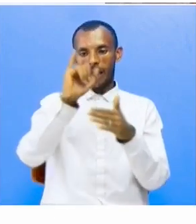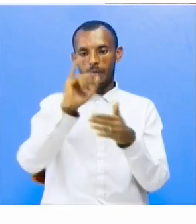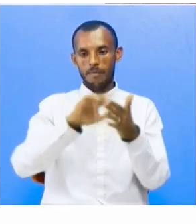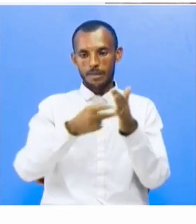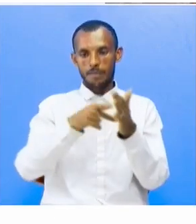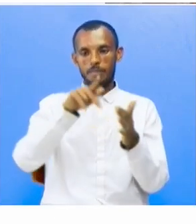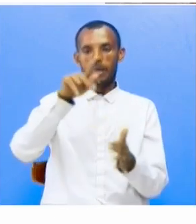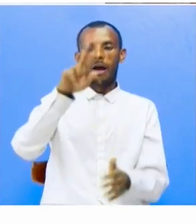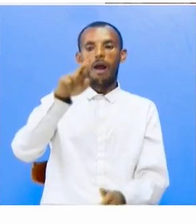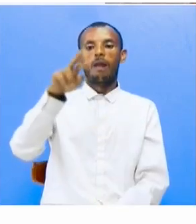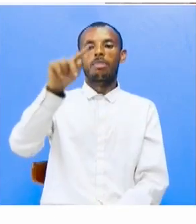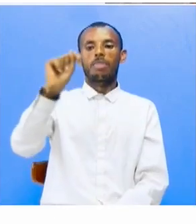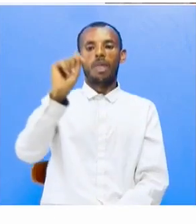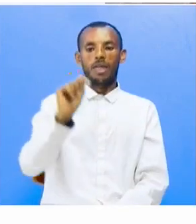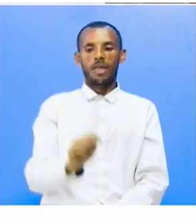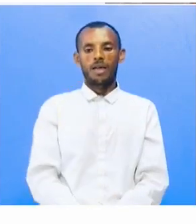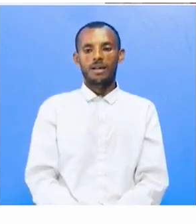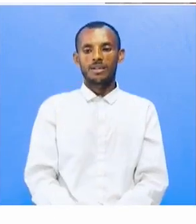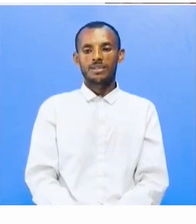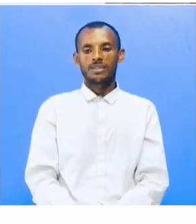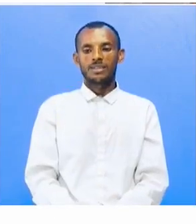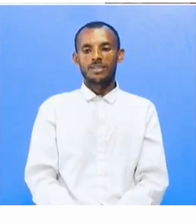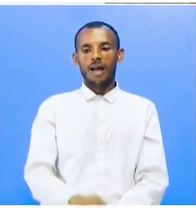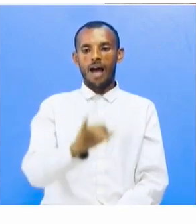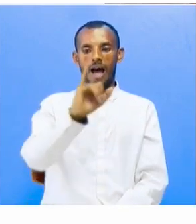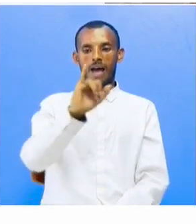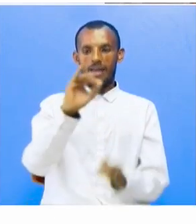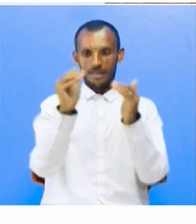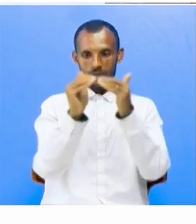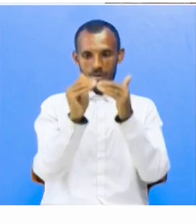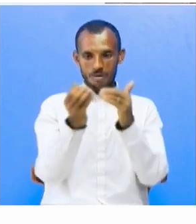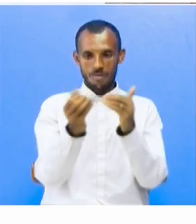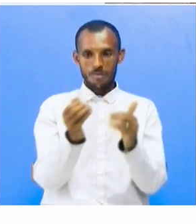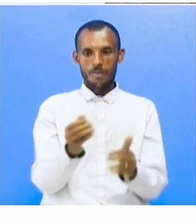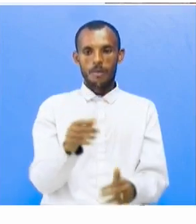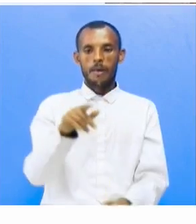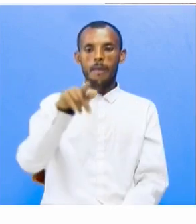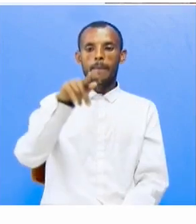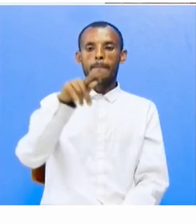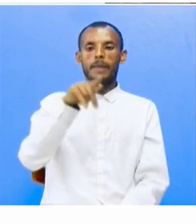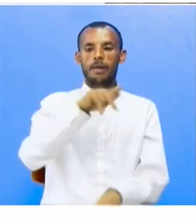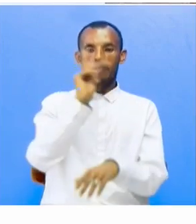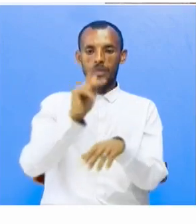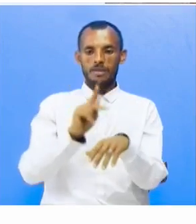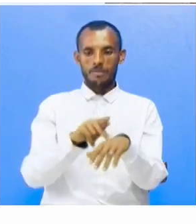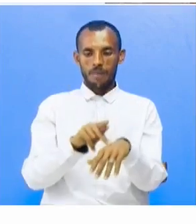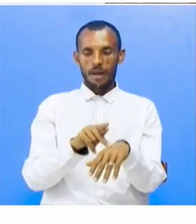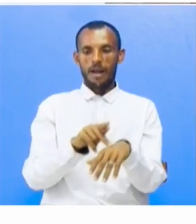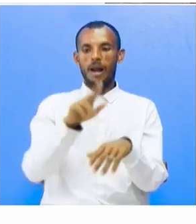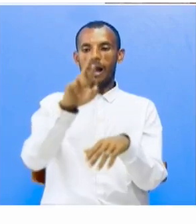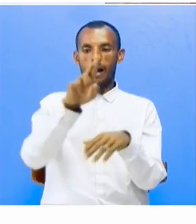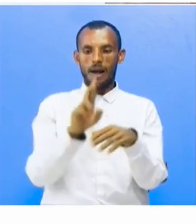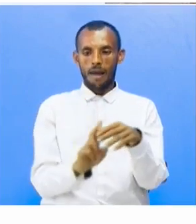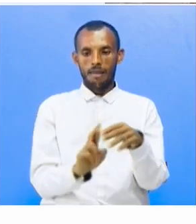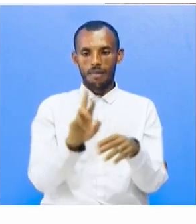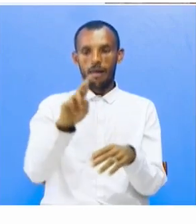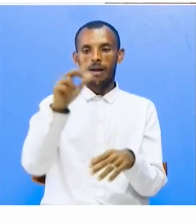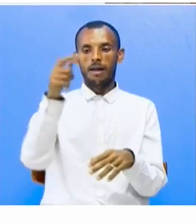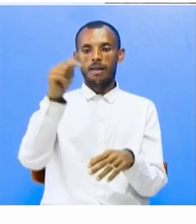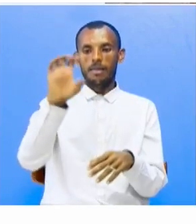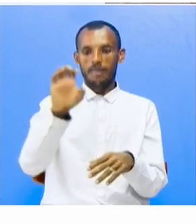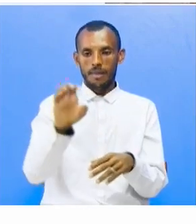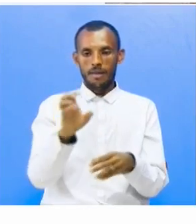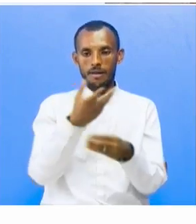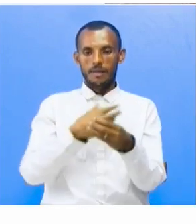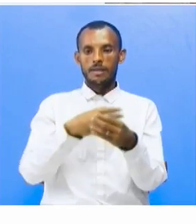T. Therefore, simple interest will be equal to this given by this equation.